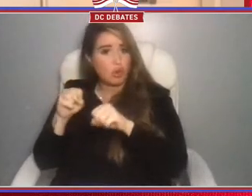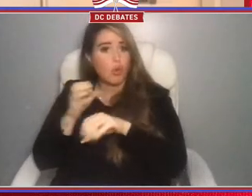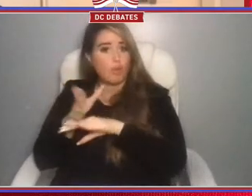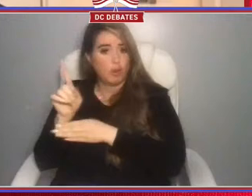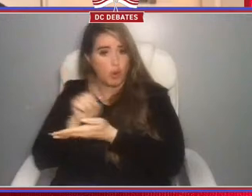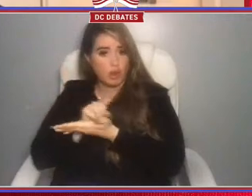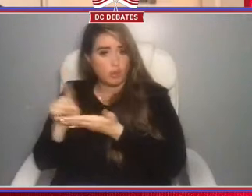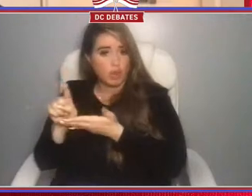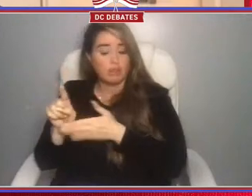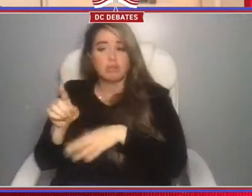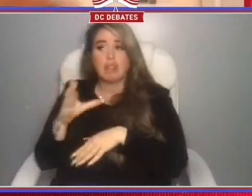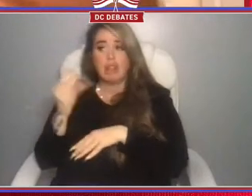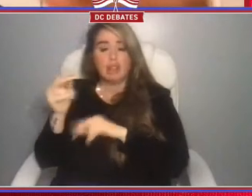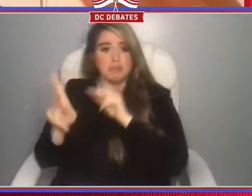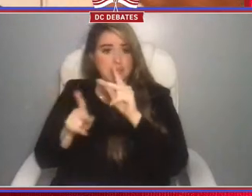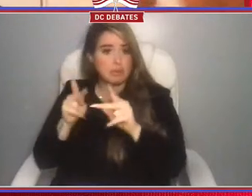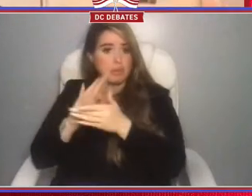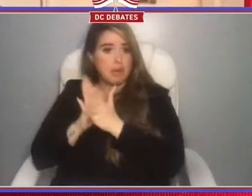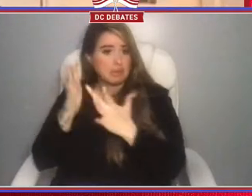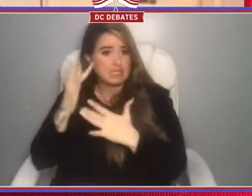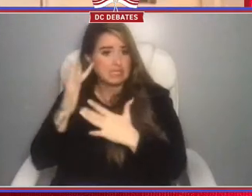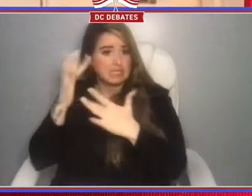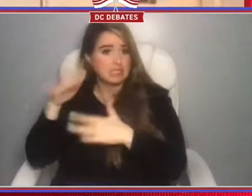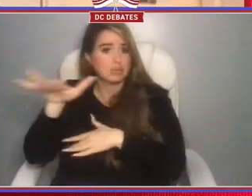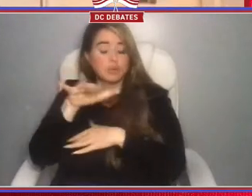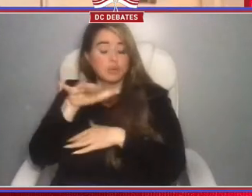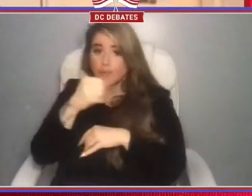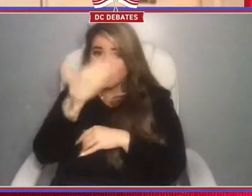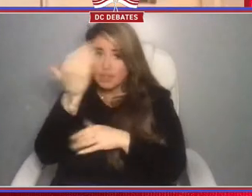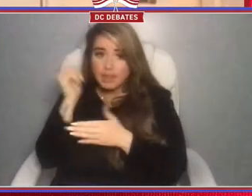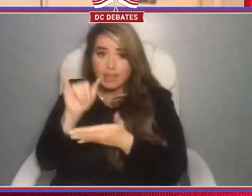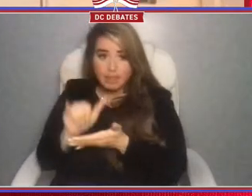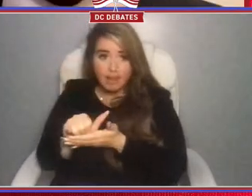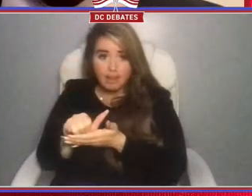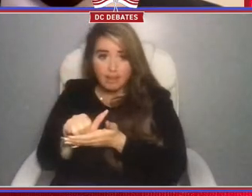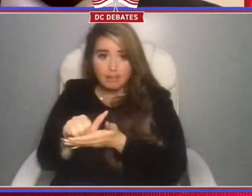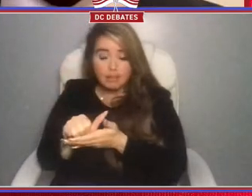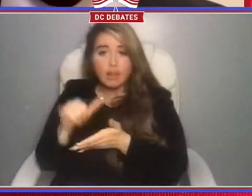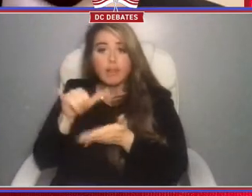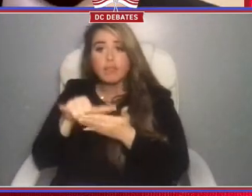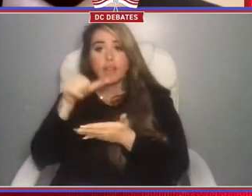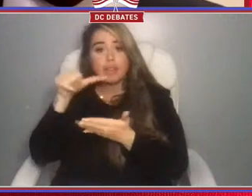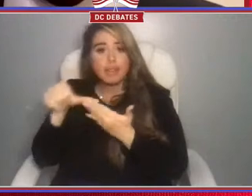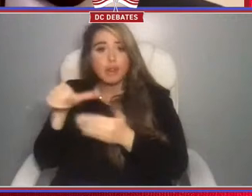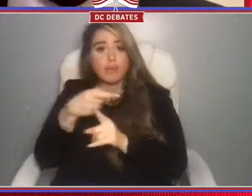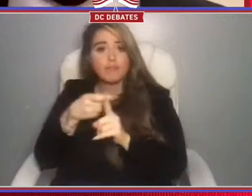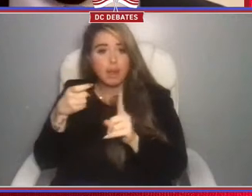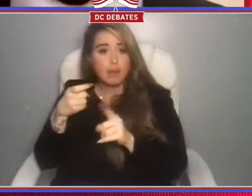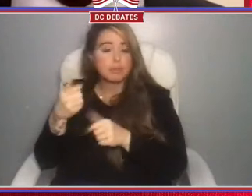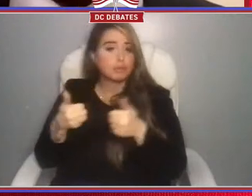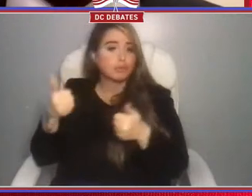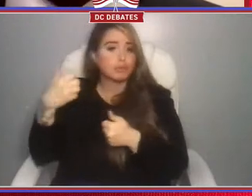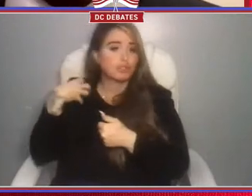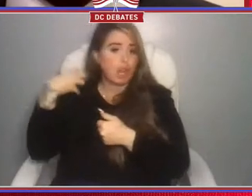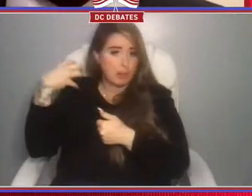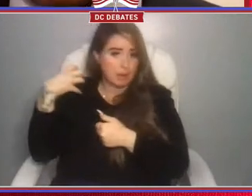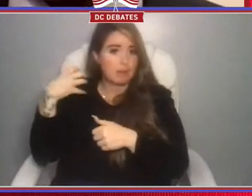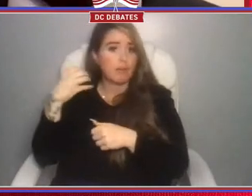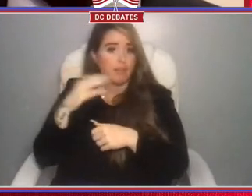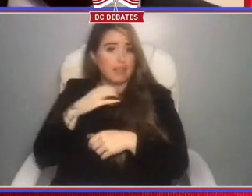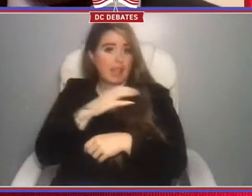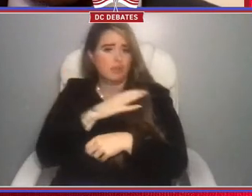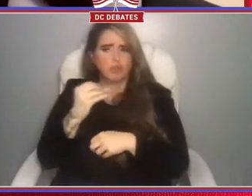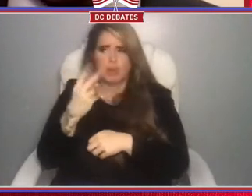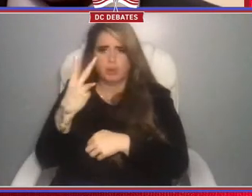sick. So let's not forget that, where the letter from the chairman of the council, and I believe two members that